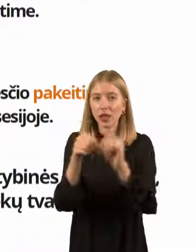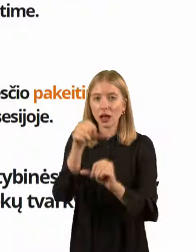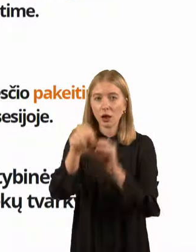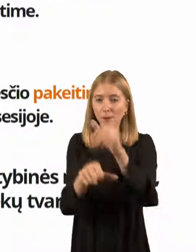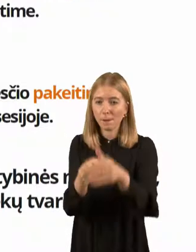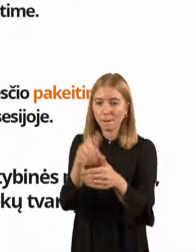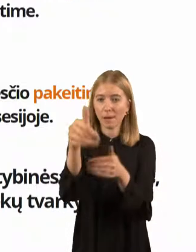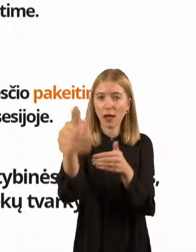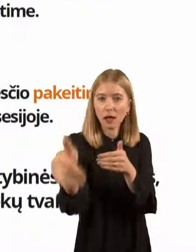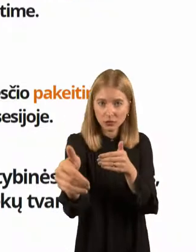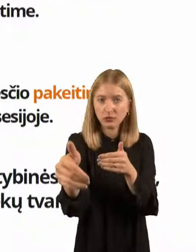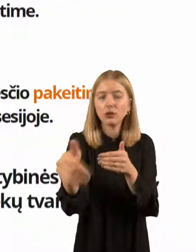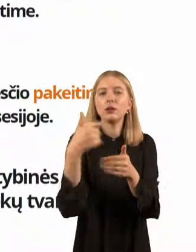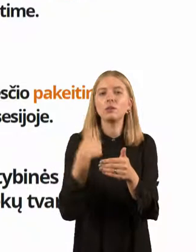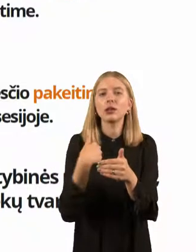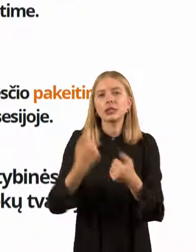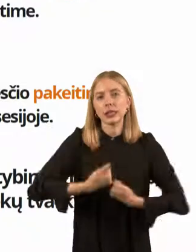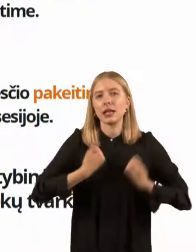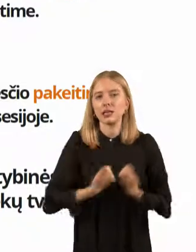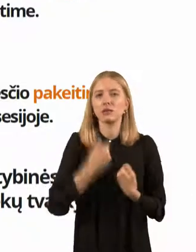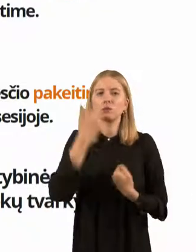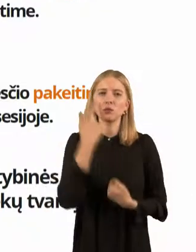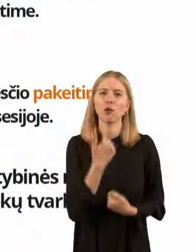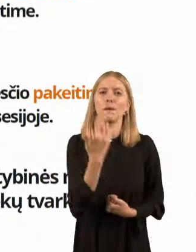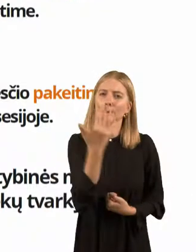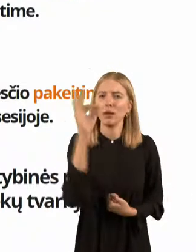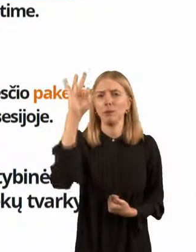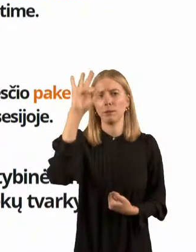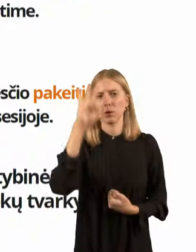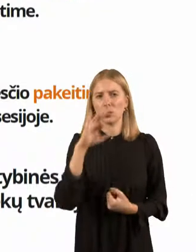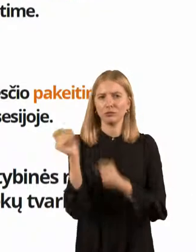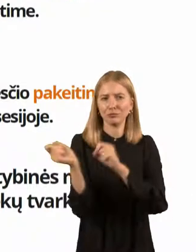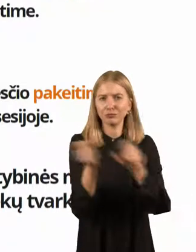waste generated is now landfilled,